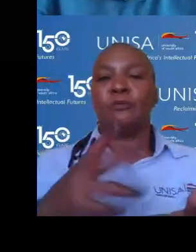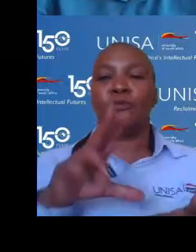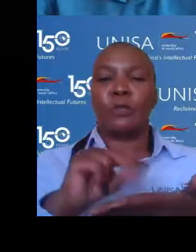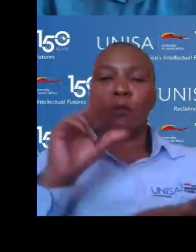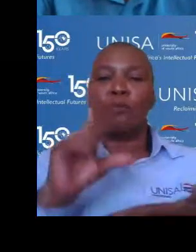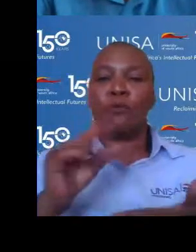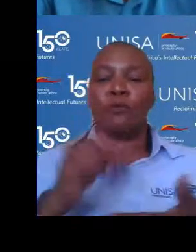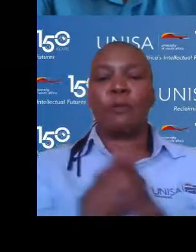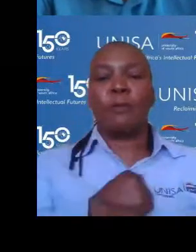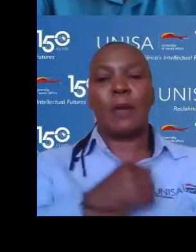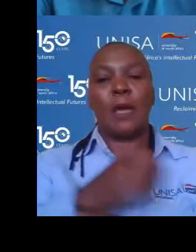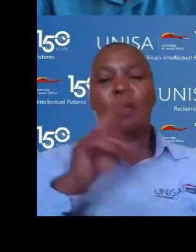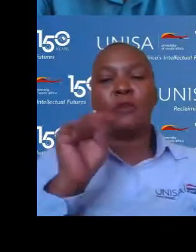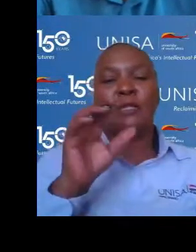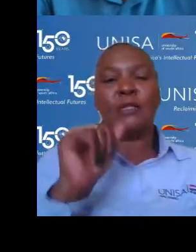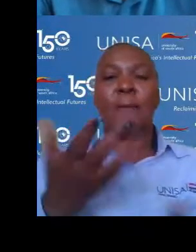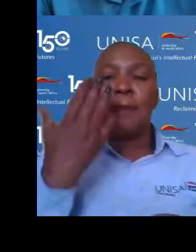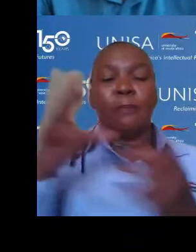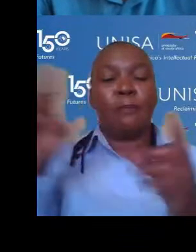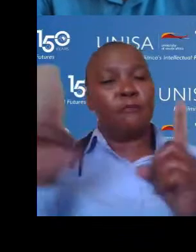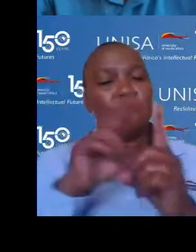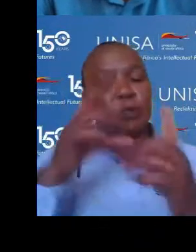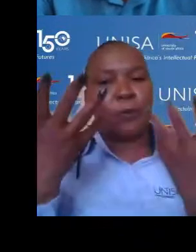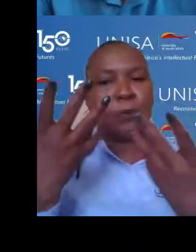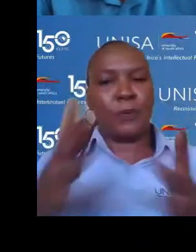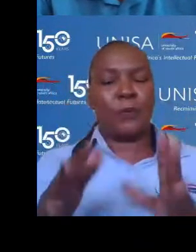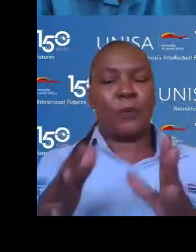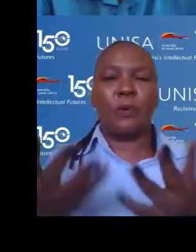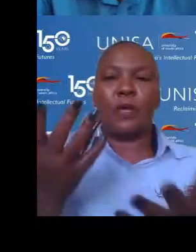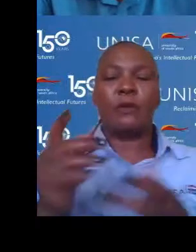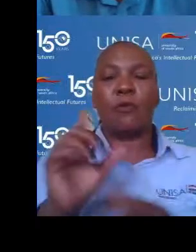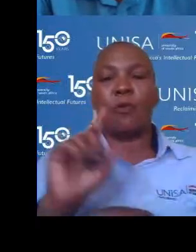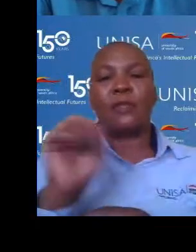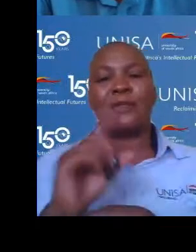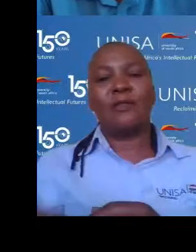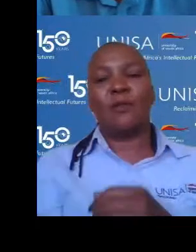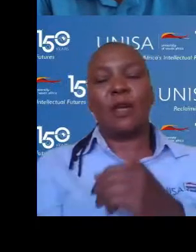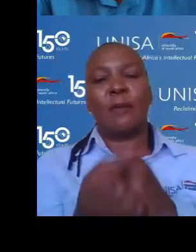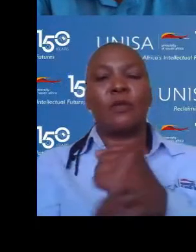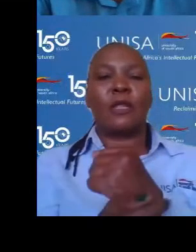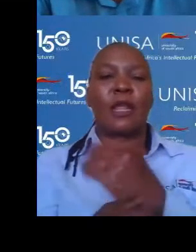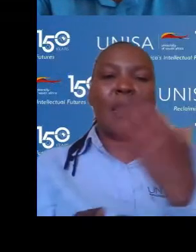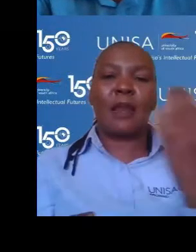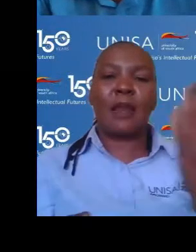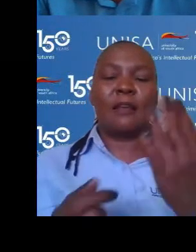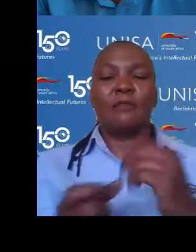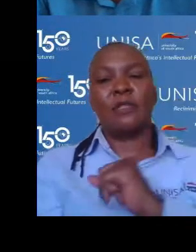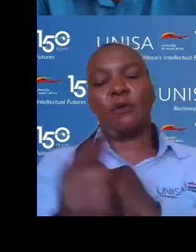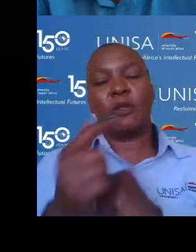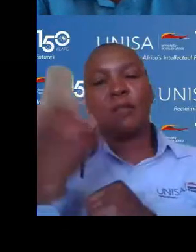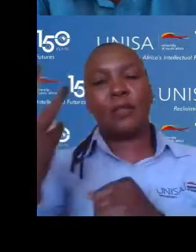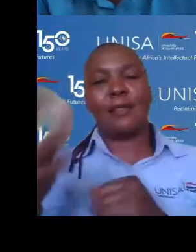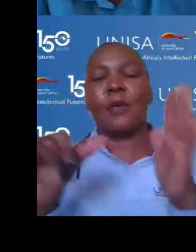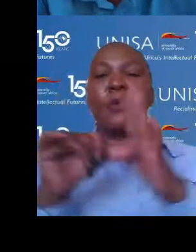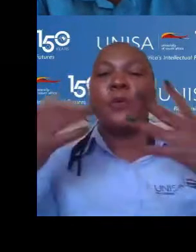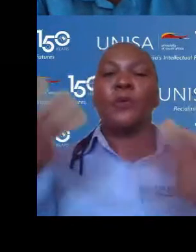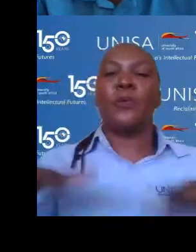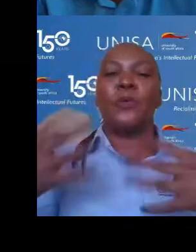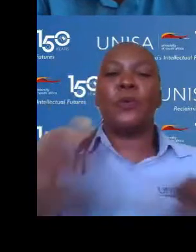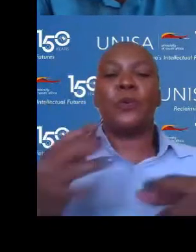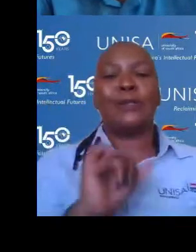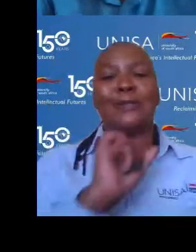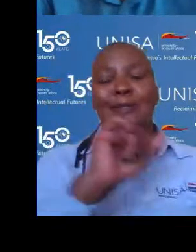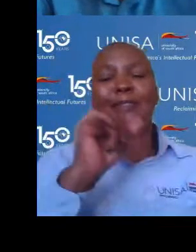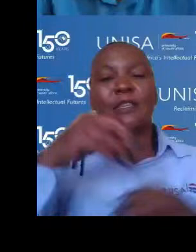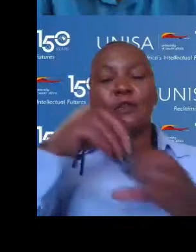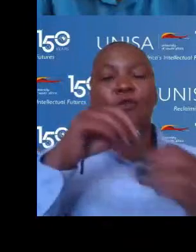have seen either or what is on the left-hand side or what is on the right-hand side. This is important. This is in your tutorial